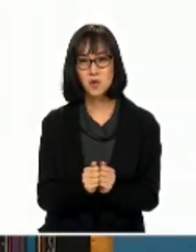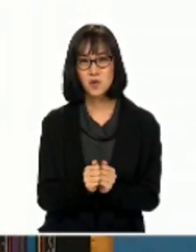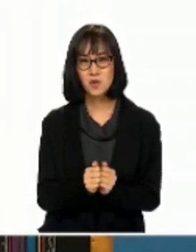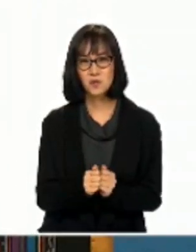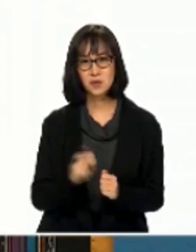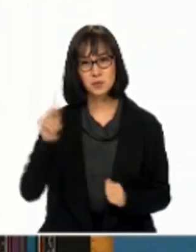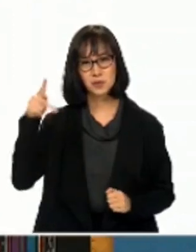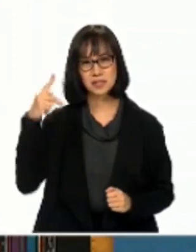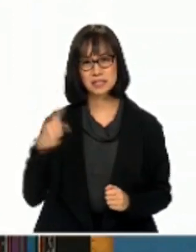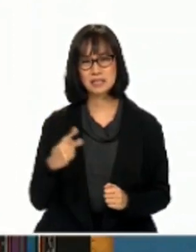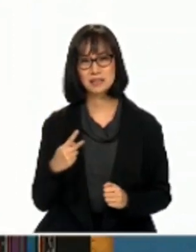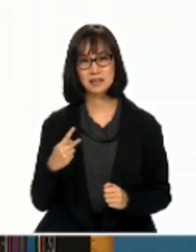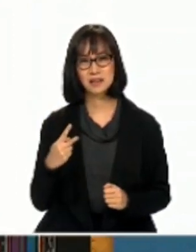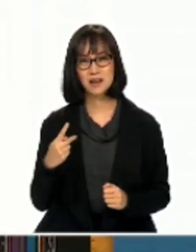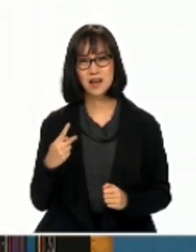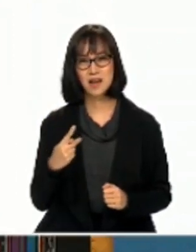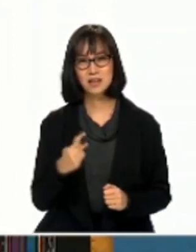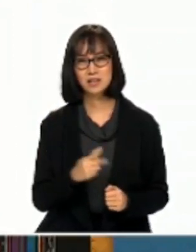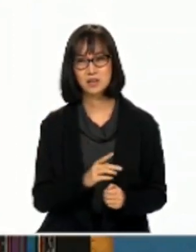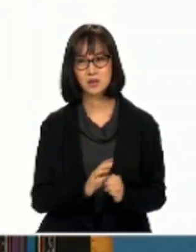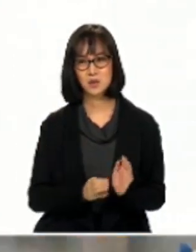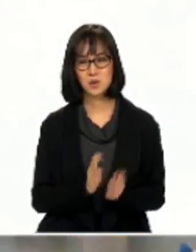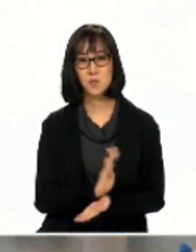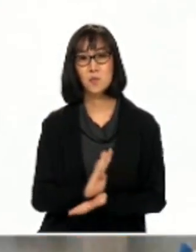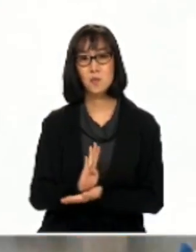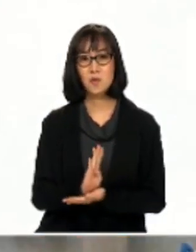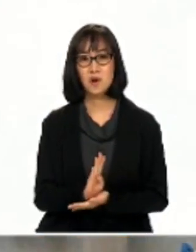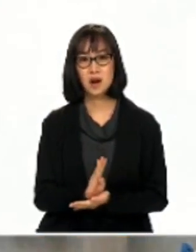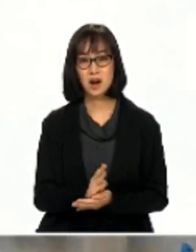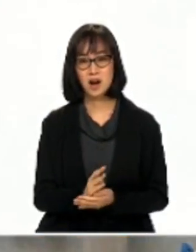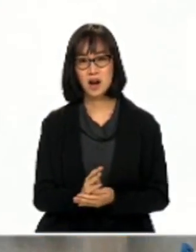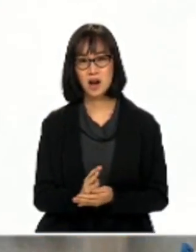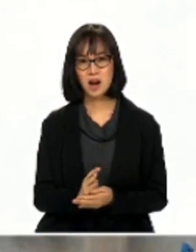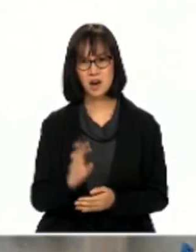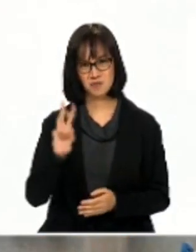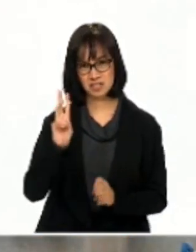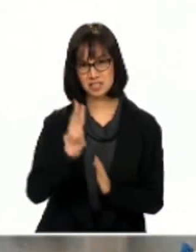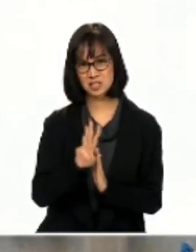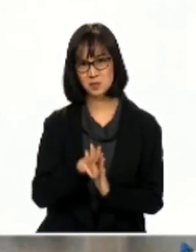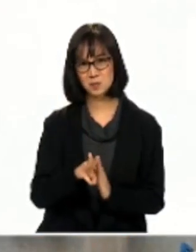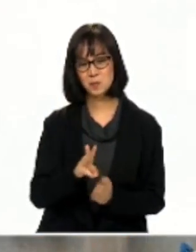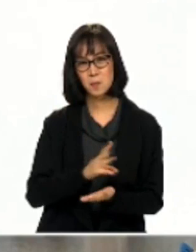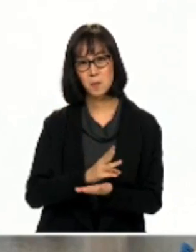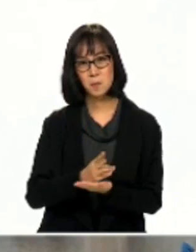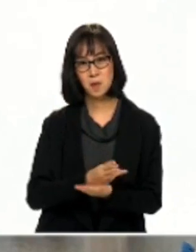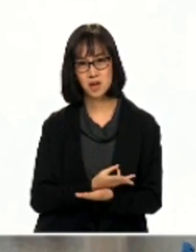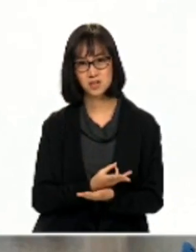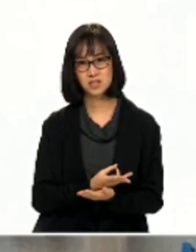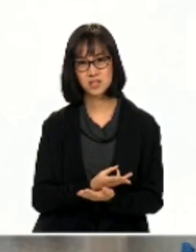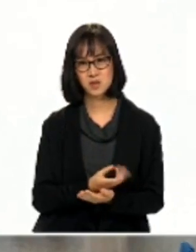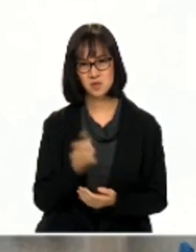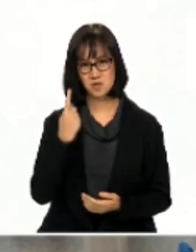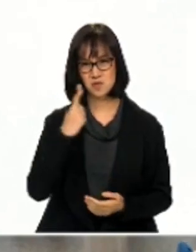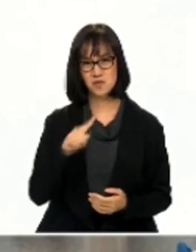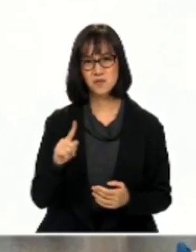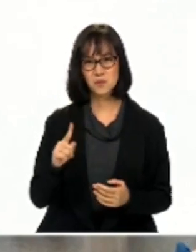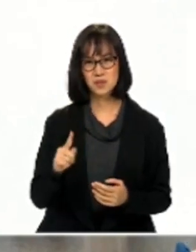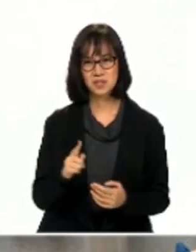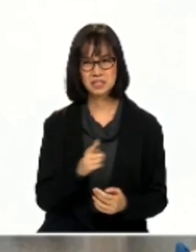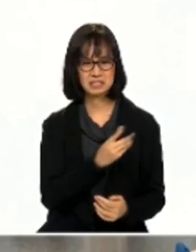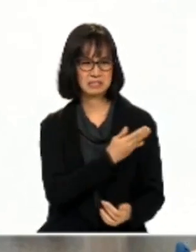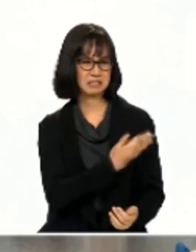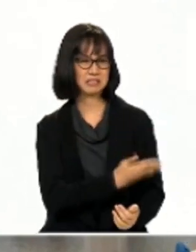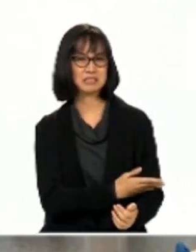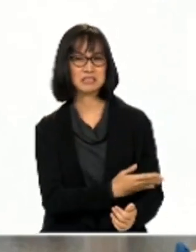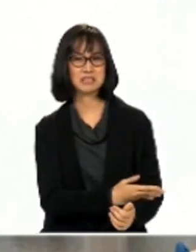the closure of Boracay Island for 6 months to prevent its further deterioration. We